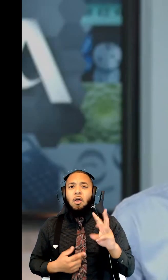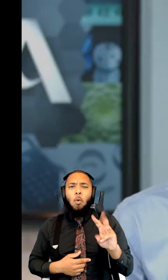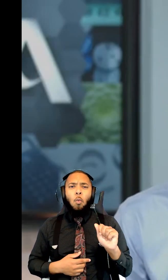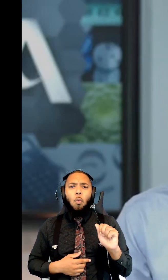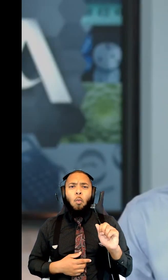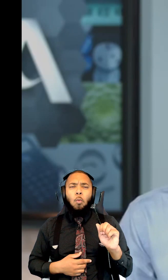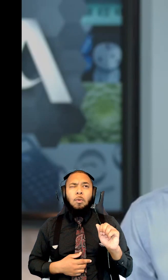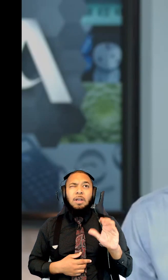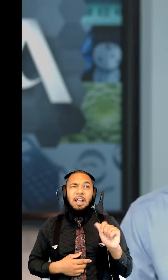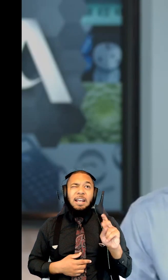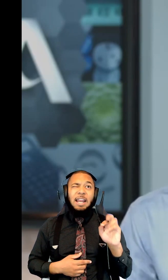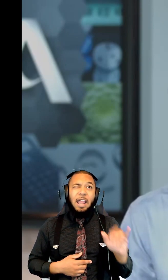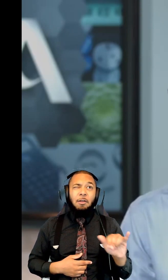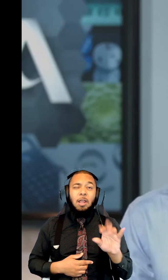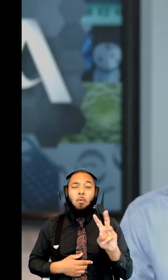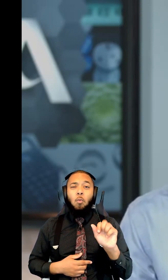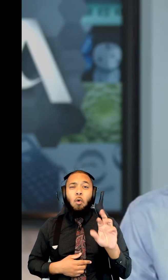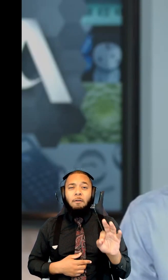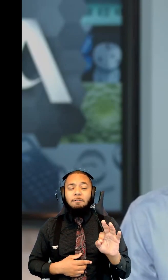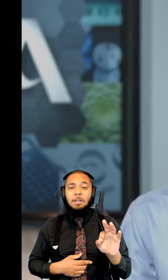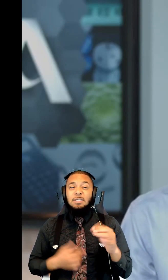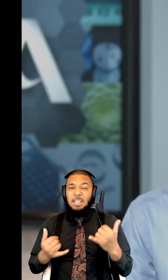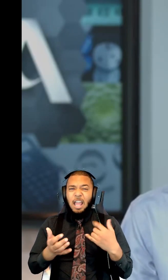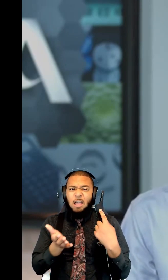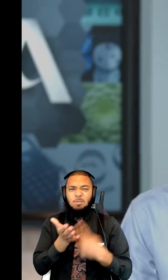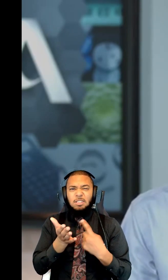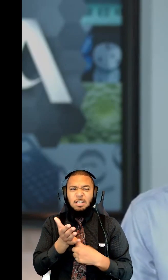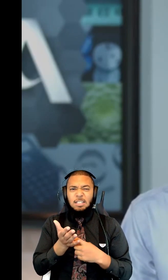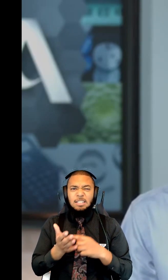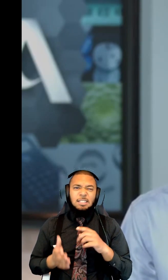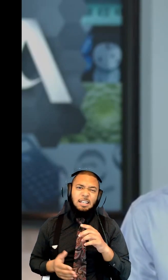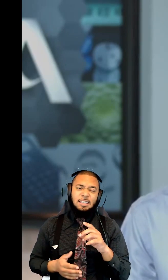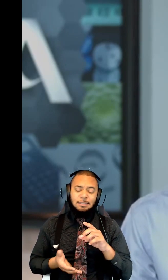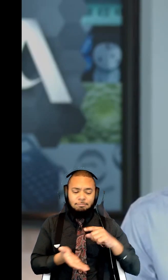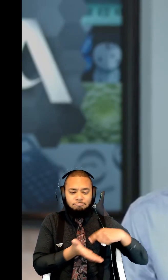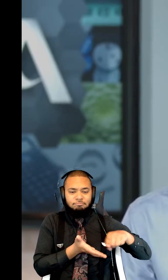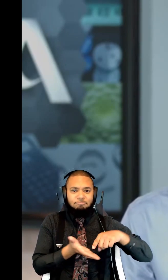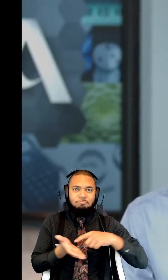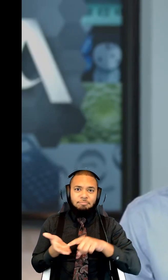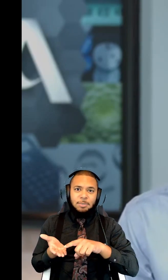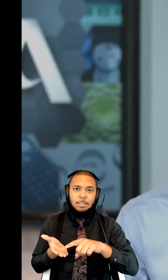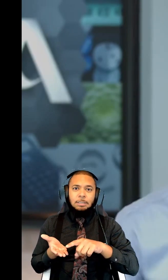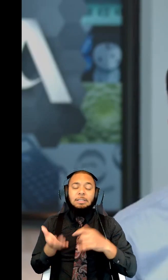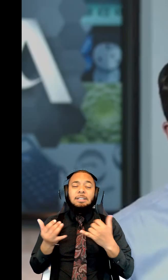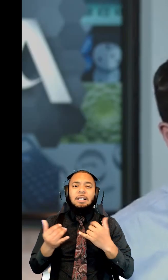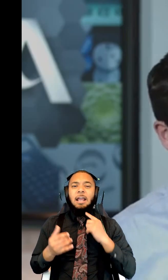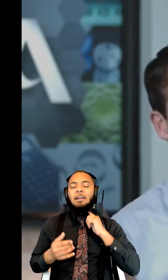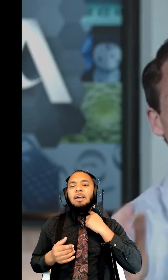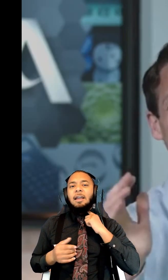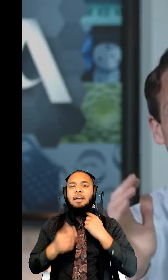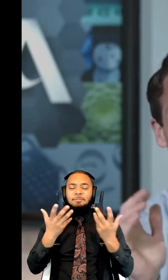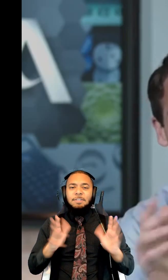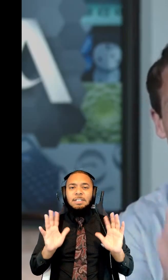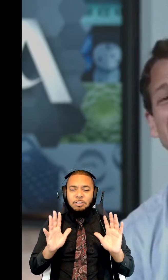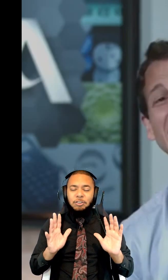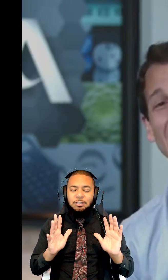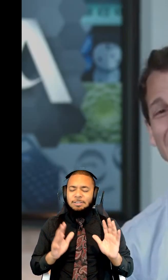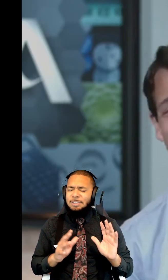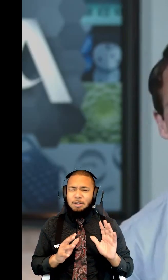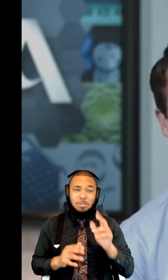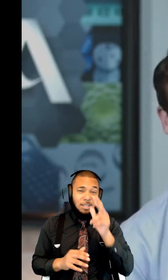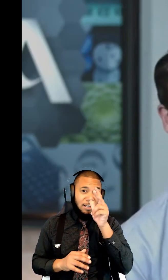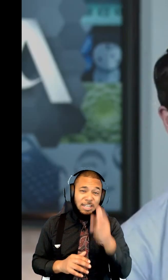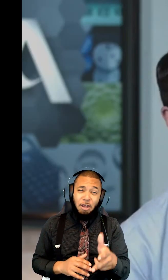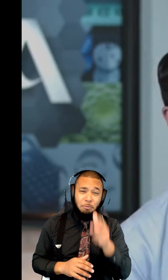we are going to be discussing dividends. So let me switch back to Mr. Rogers' voice. What is